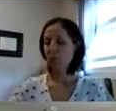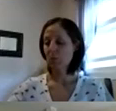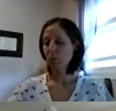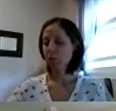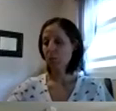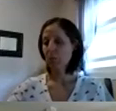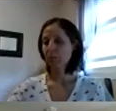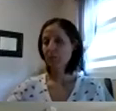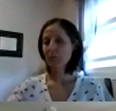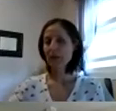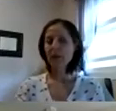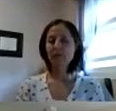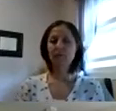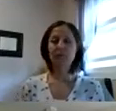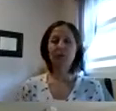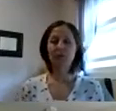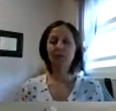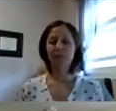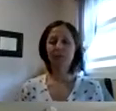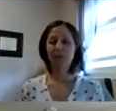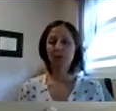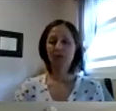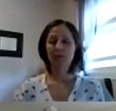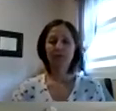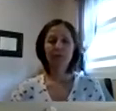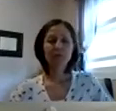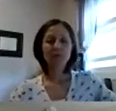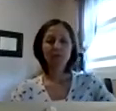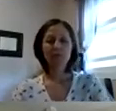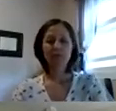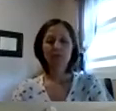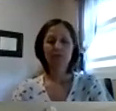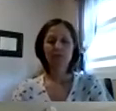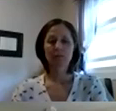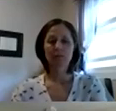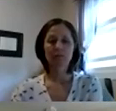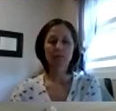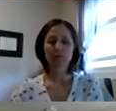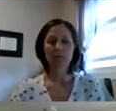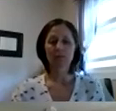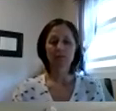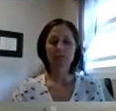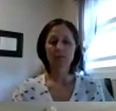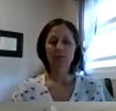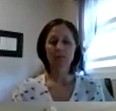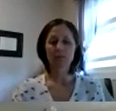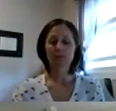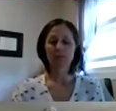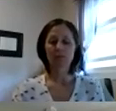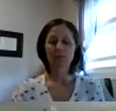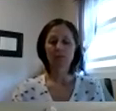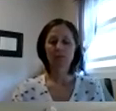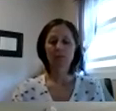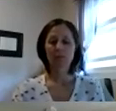means to apply for CARES funds, but would need to have experienced at least one of those. And of course, we know that a number of